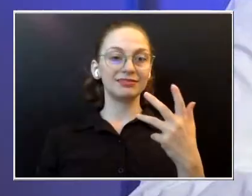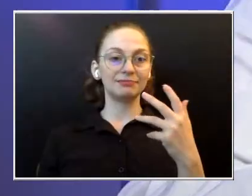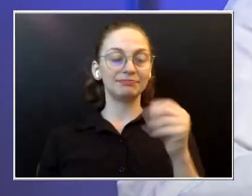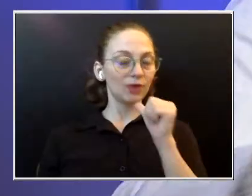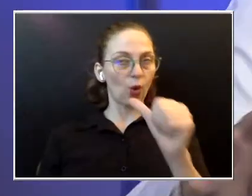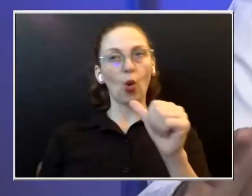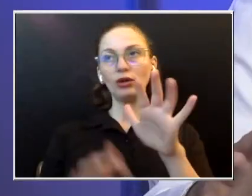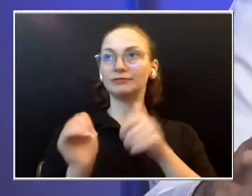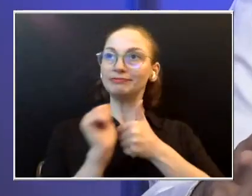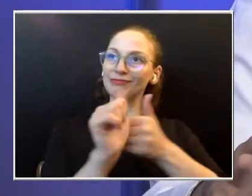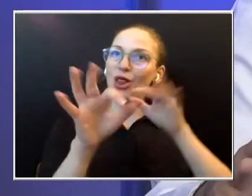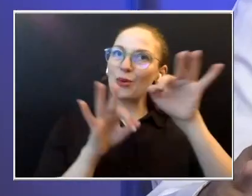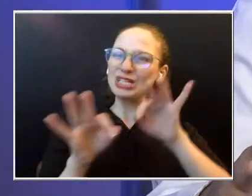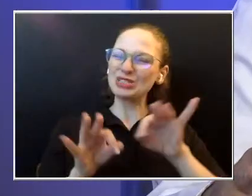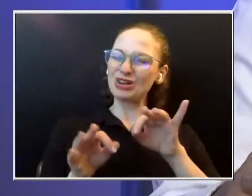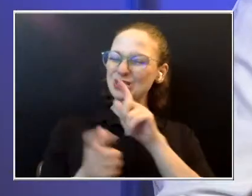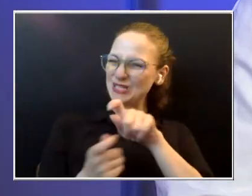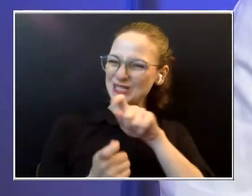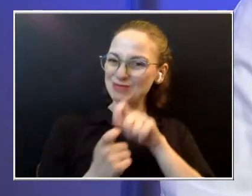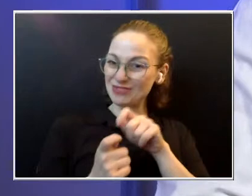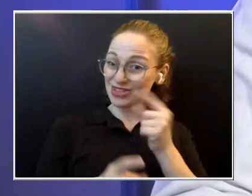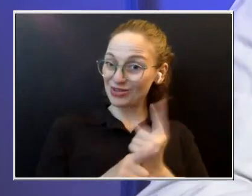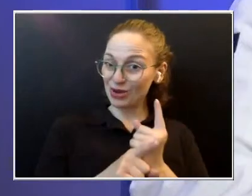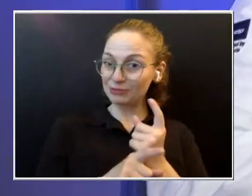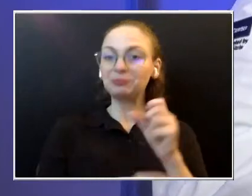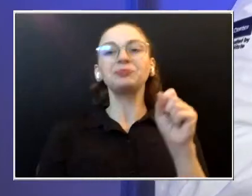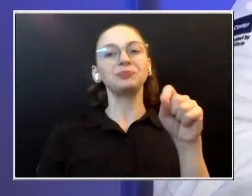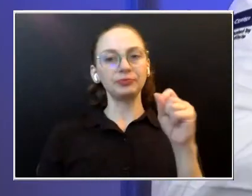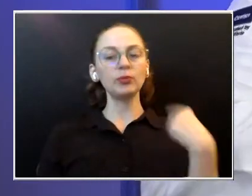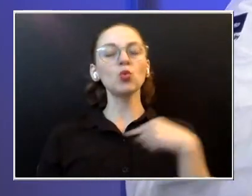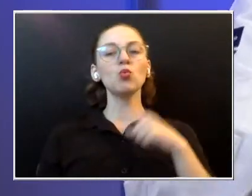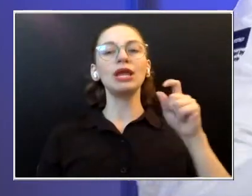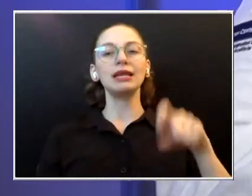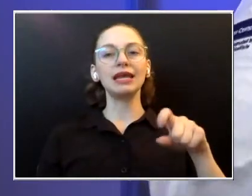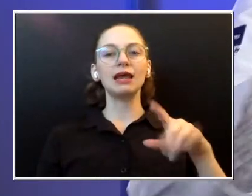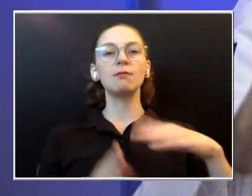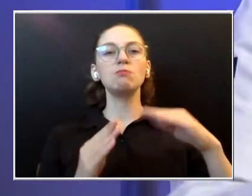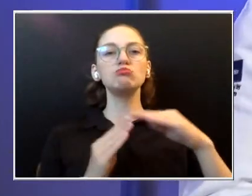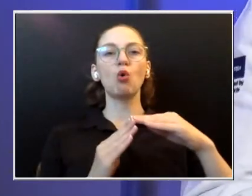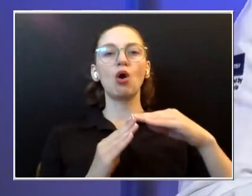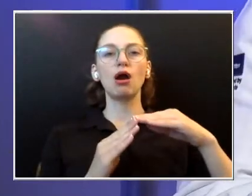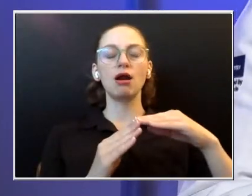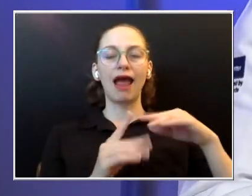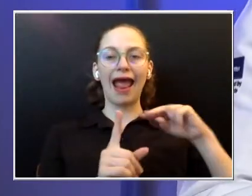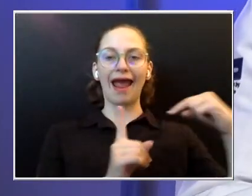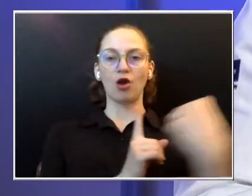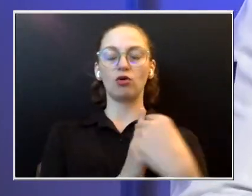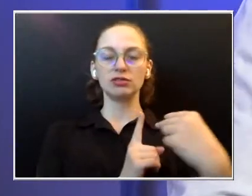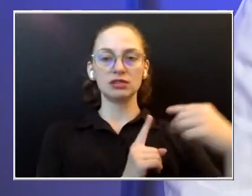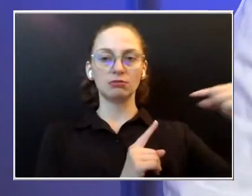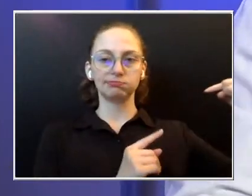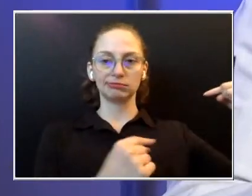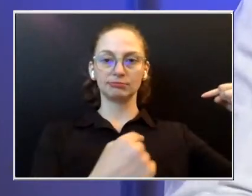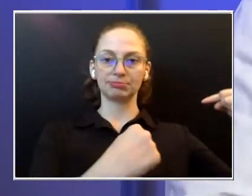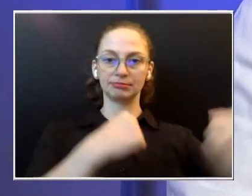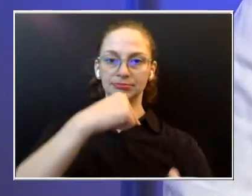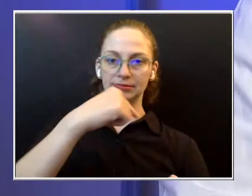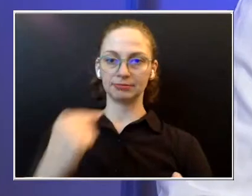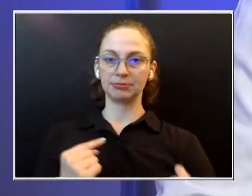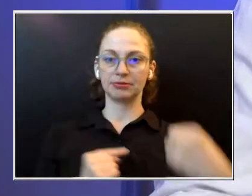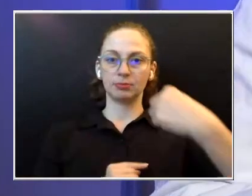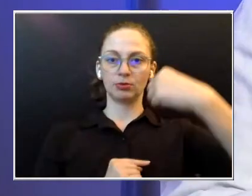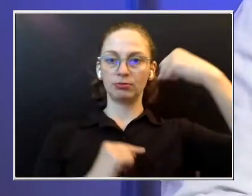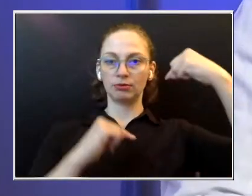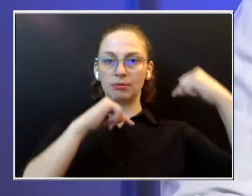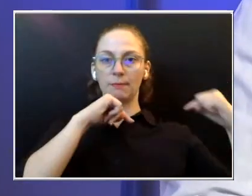come in with more angles with photon beams, where we might rotate a whole arc 360 degrees around a patient in order to come in from different angles